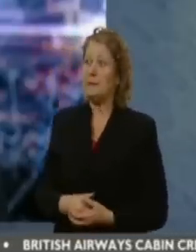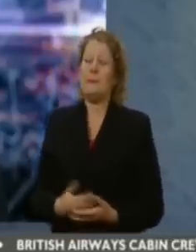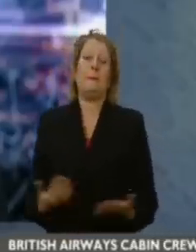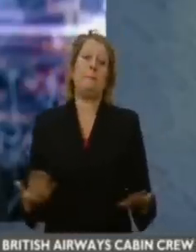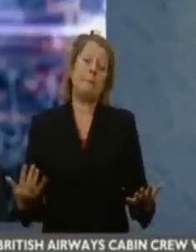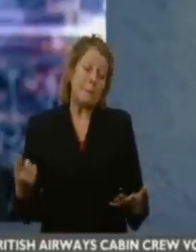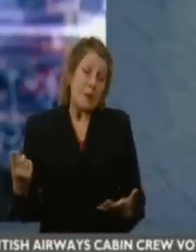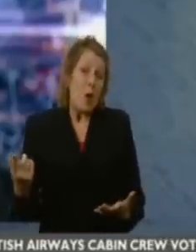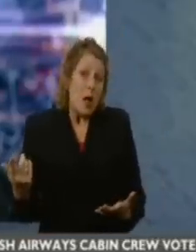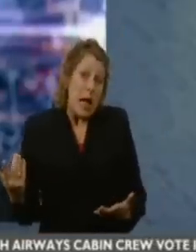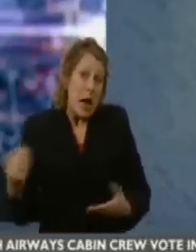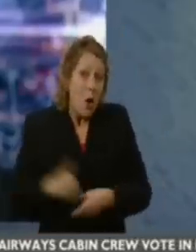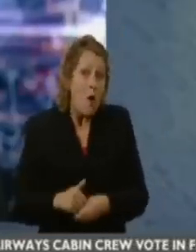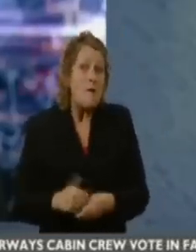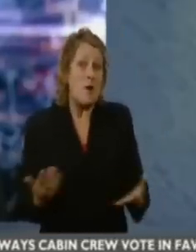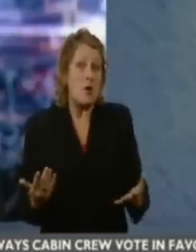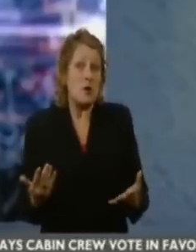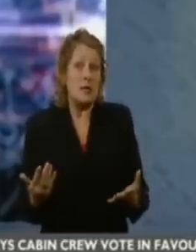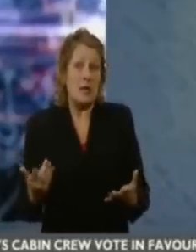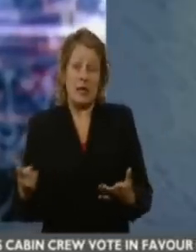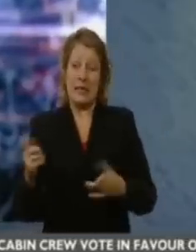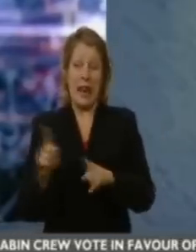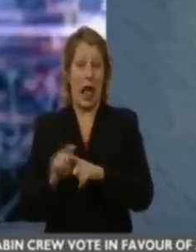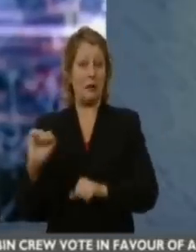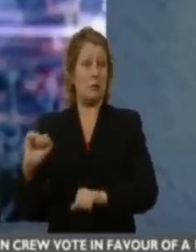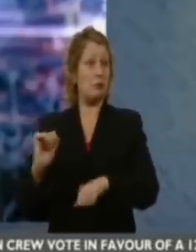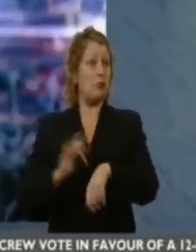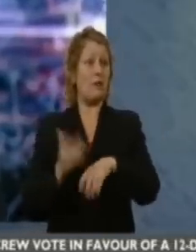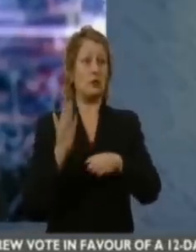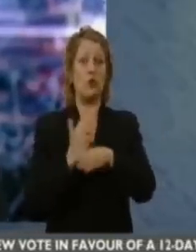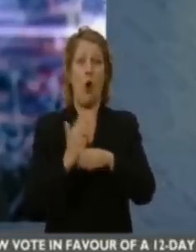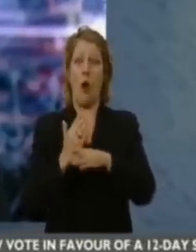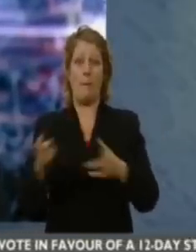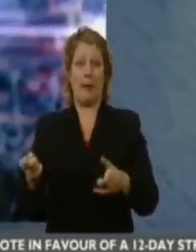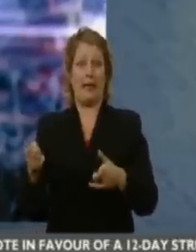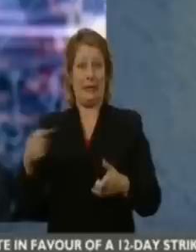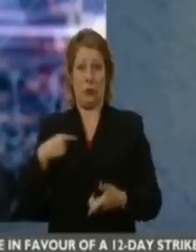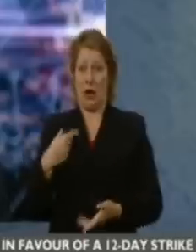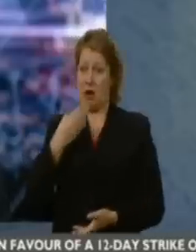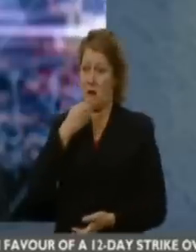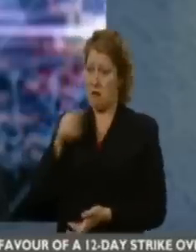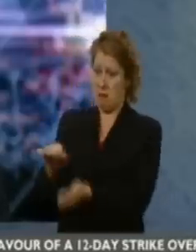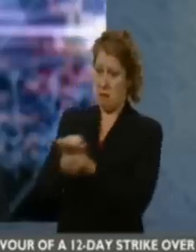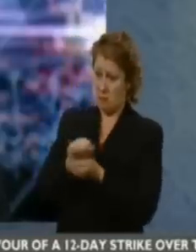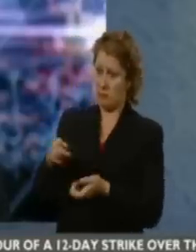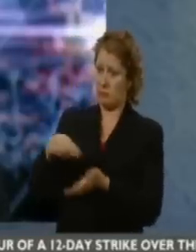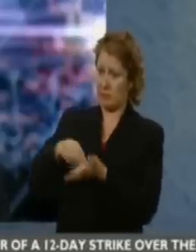involved. He was like any other professional. We hired him to work on our case. And